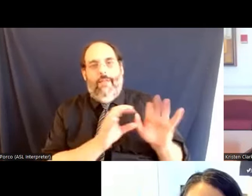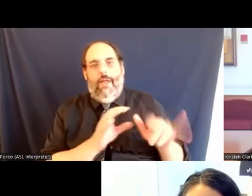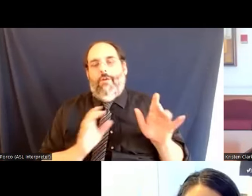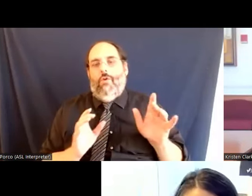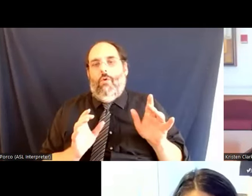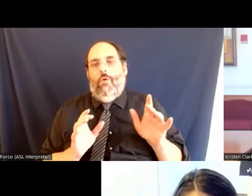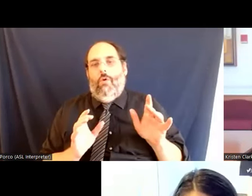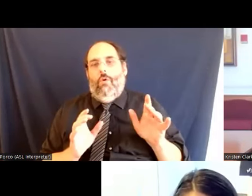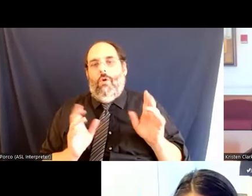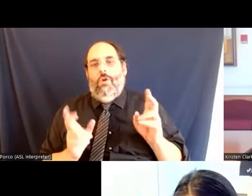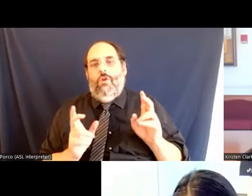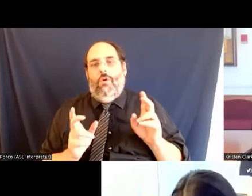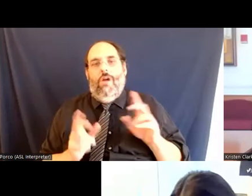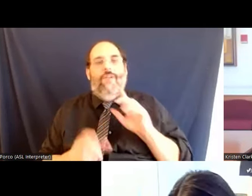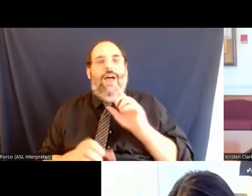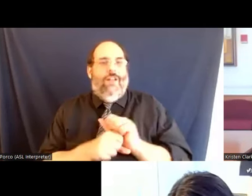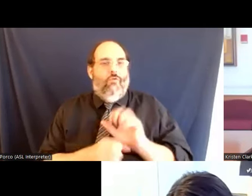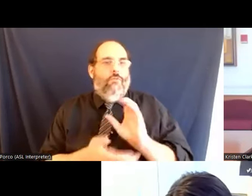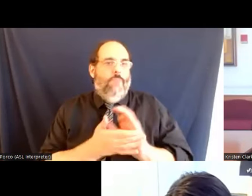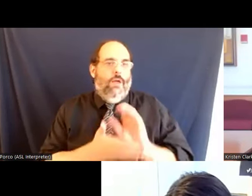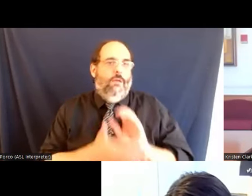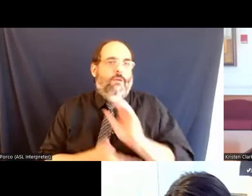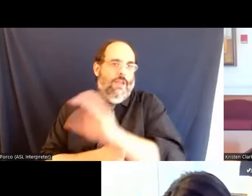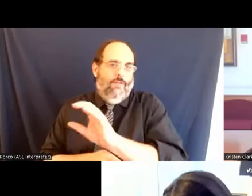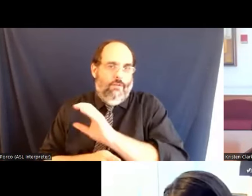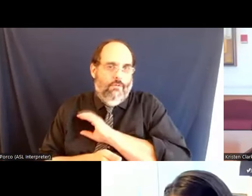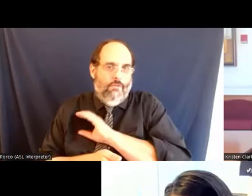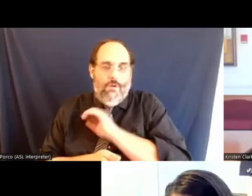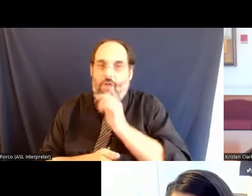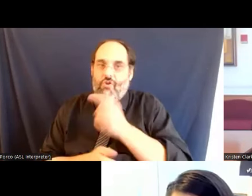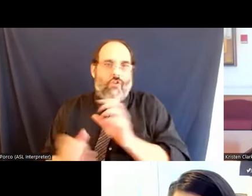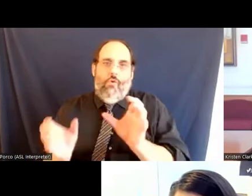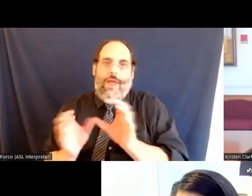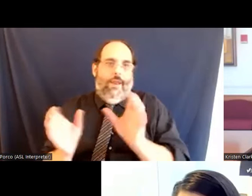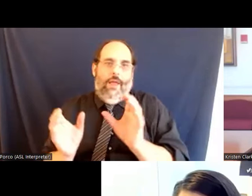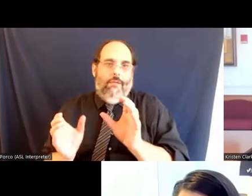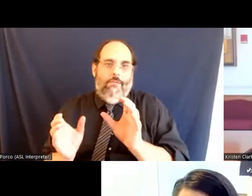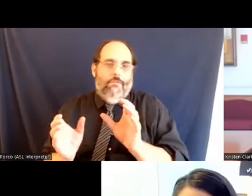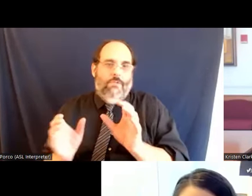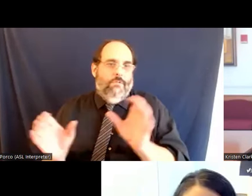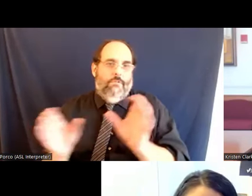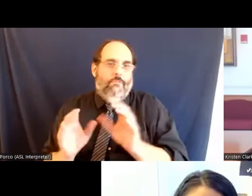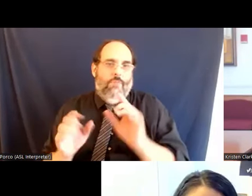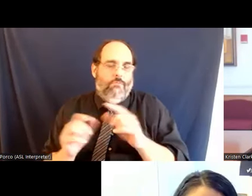to the issue of actual funds, not just accreditation, but to go further.